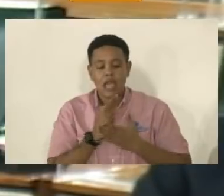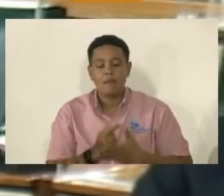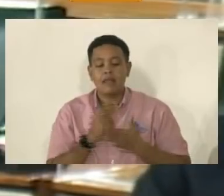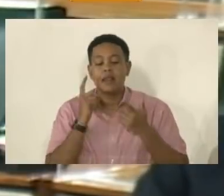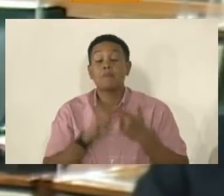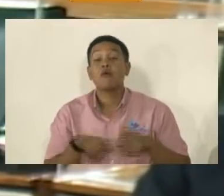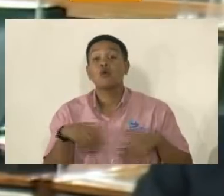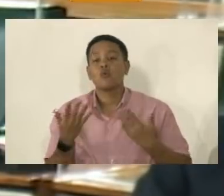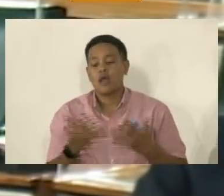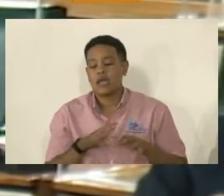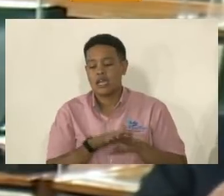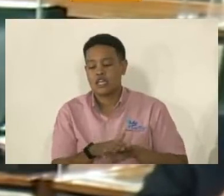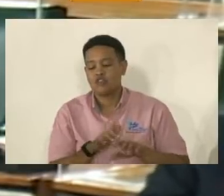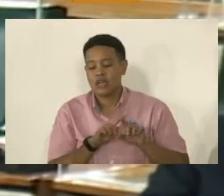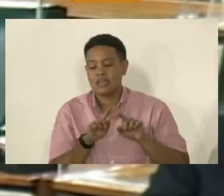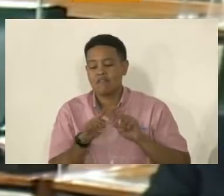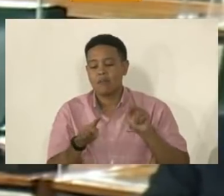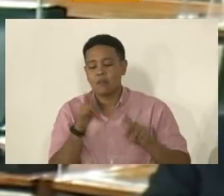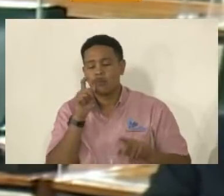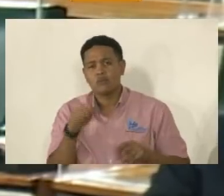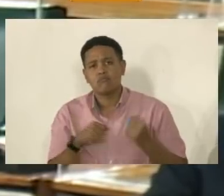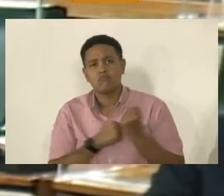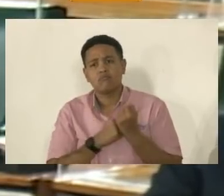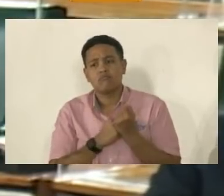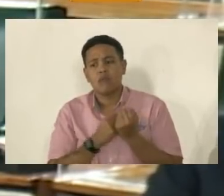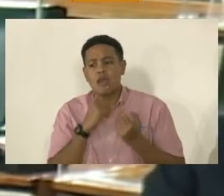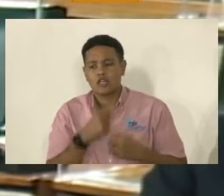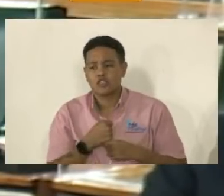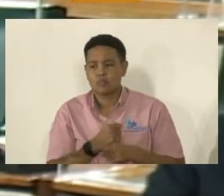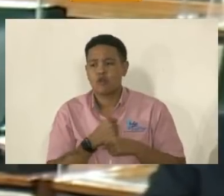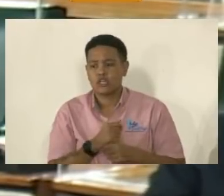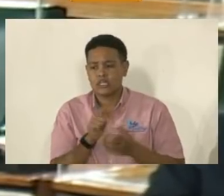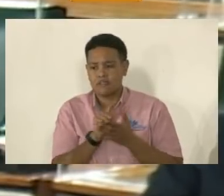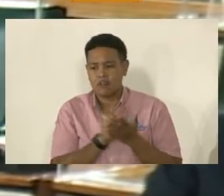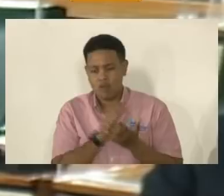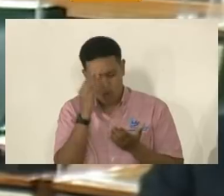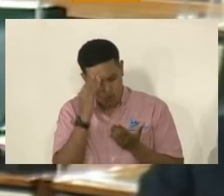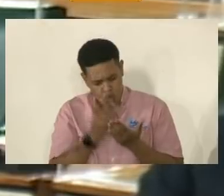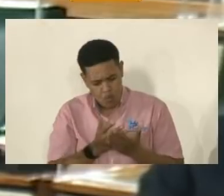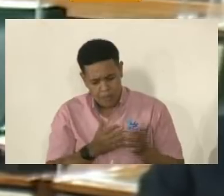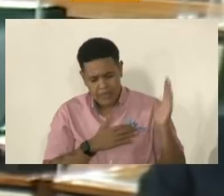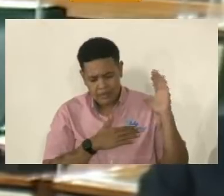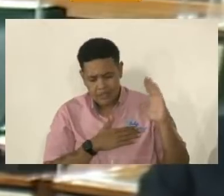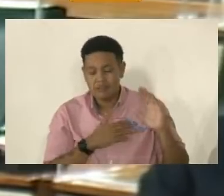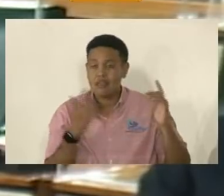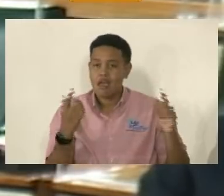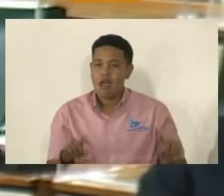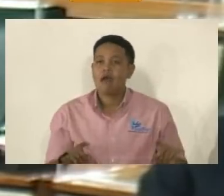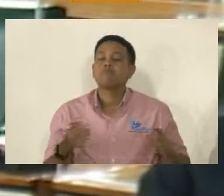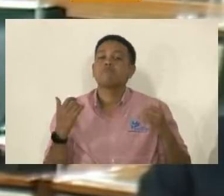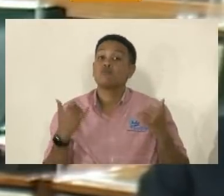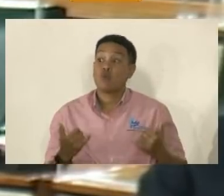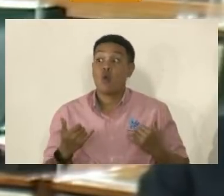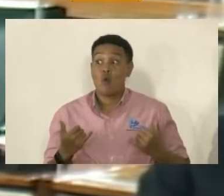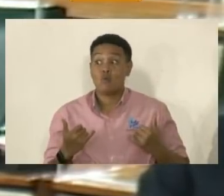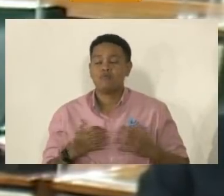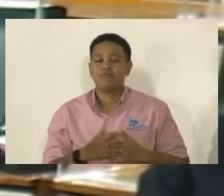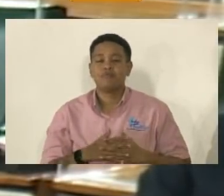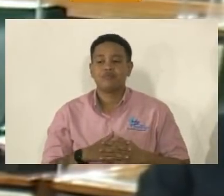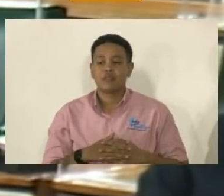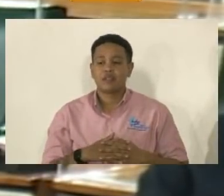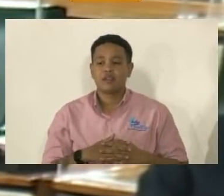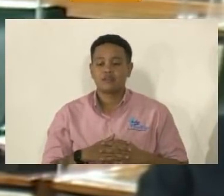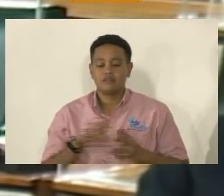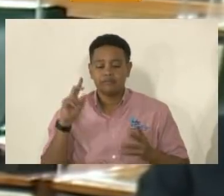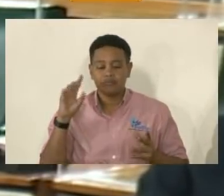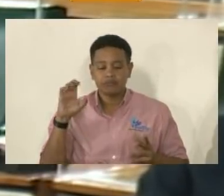and reintegrating offenders as productive, law-abiding citizens. Now,